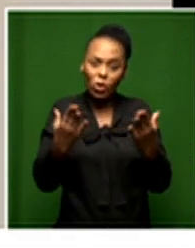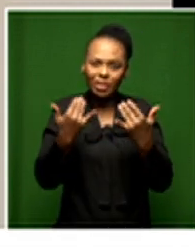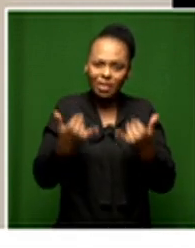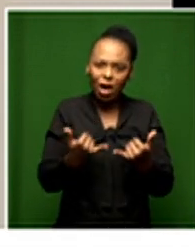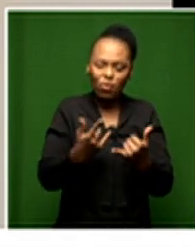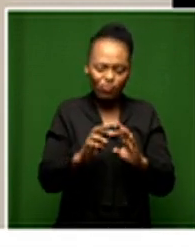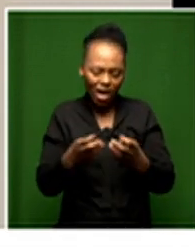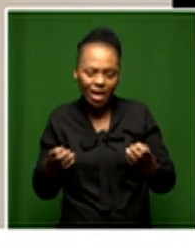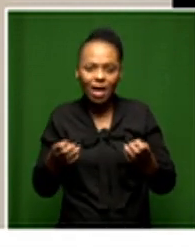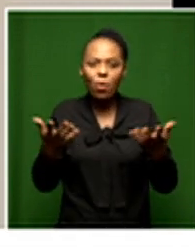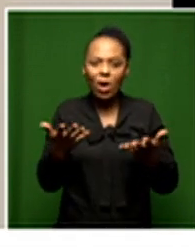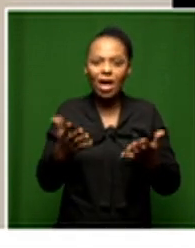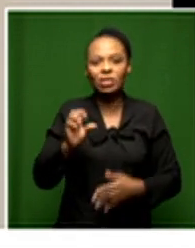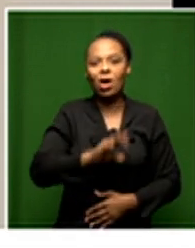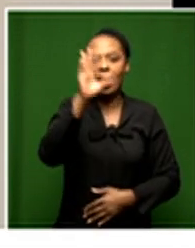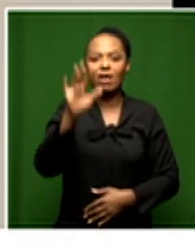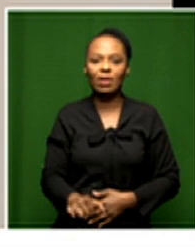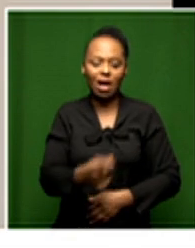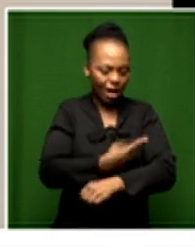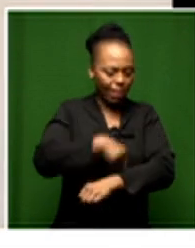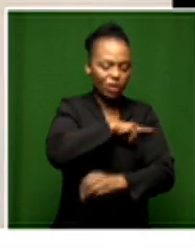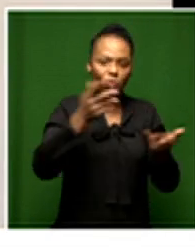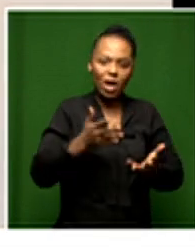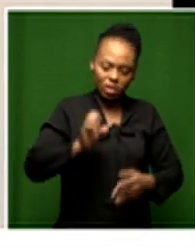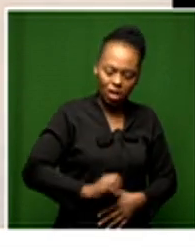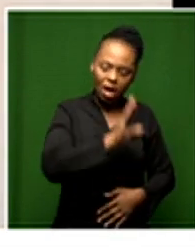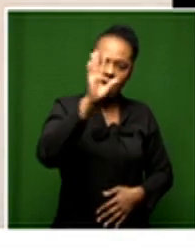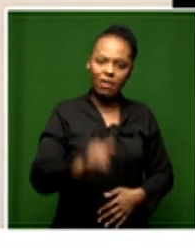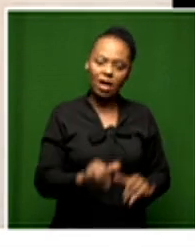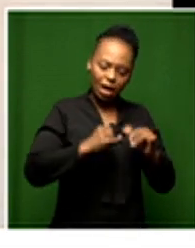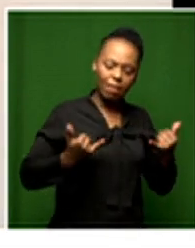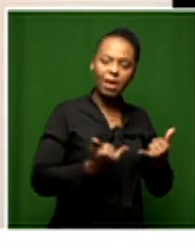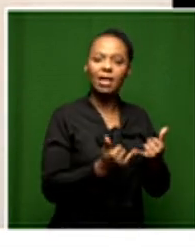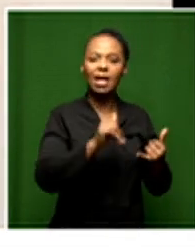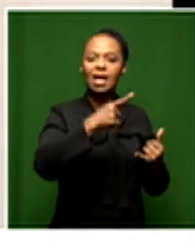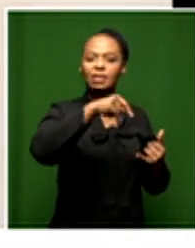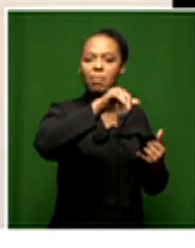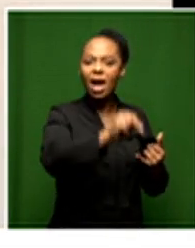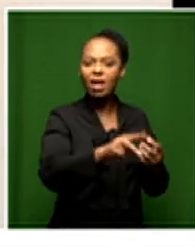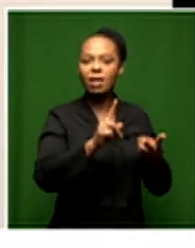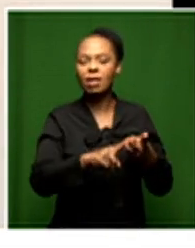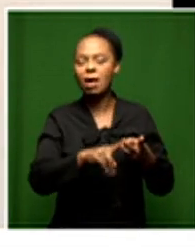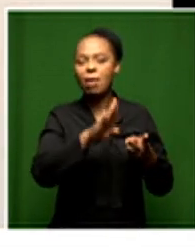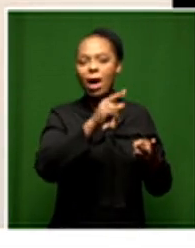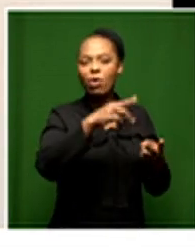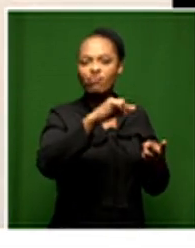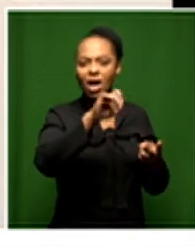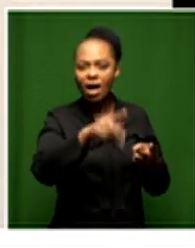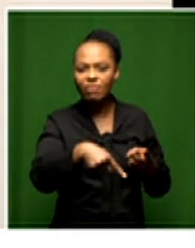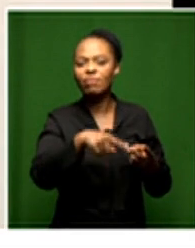today are in South Africa, with companies such as Aspen or BioVac, or you have